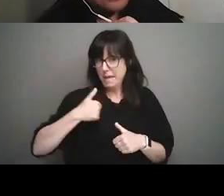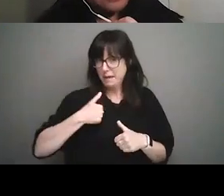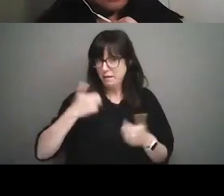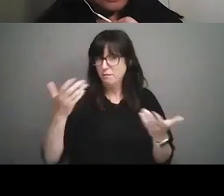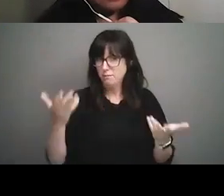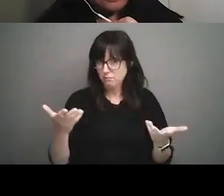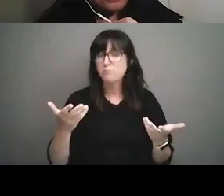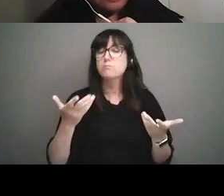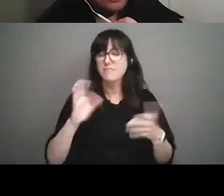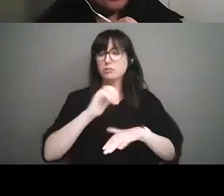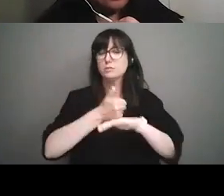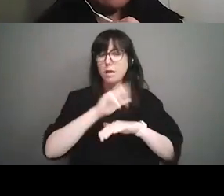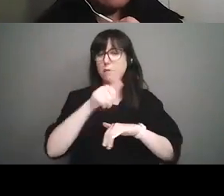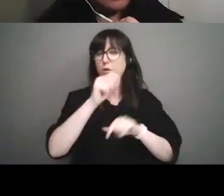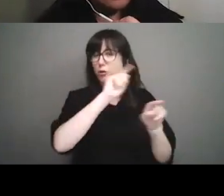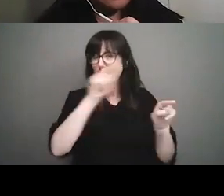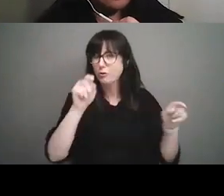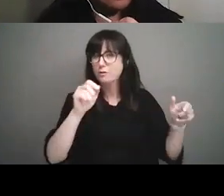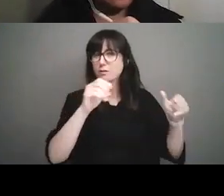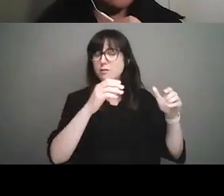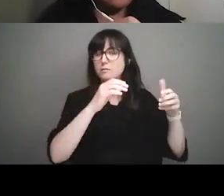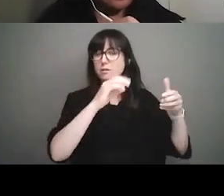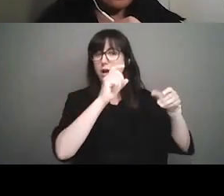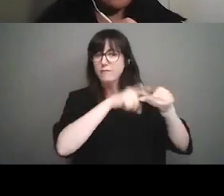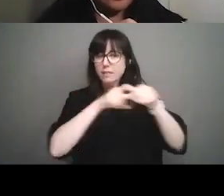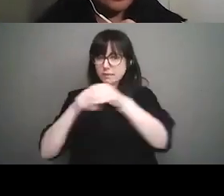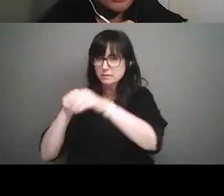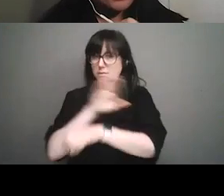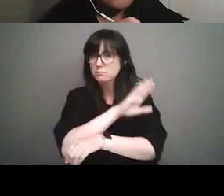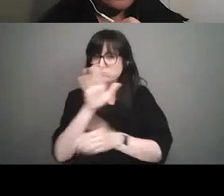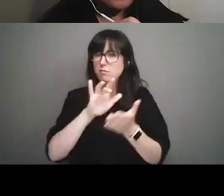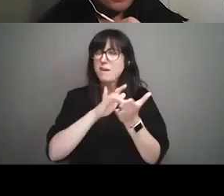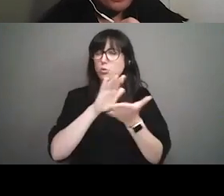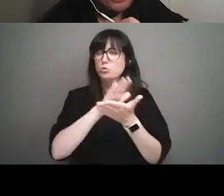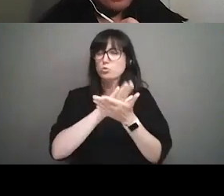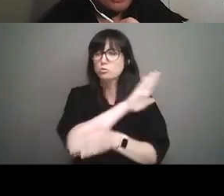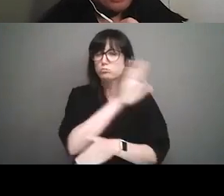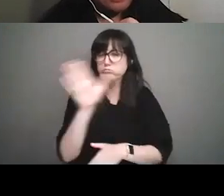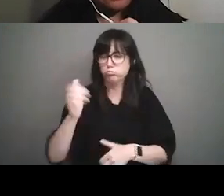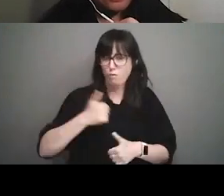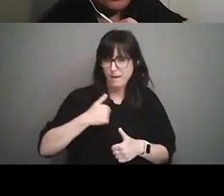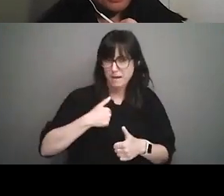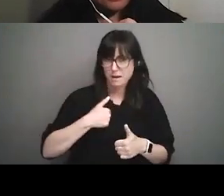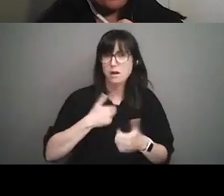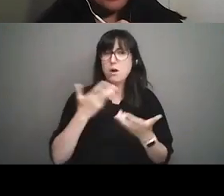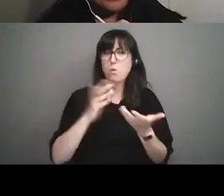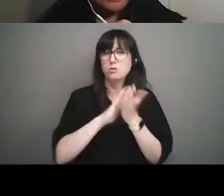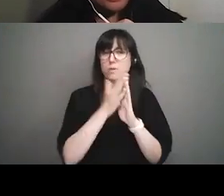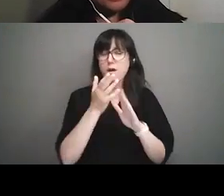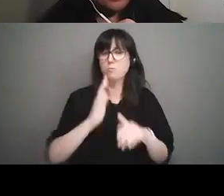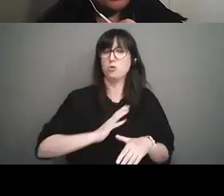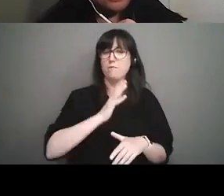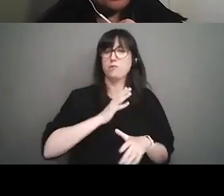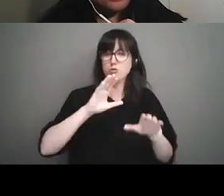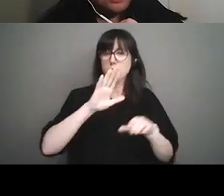have established chapters across 12 medical schools across the country. So we do want to become an official national organization